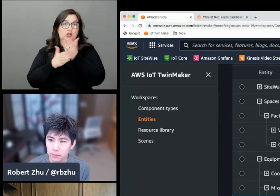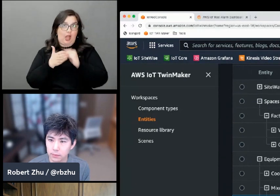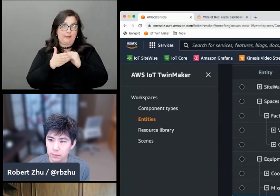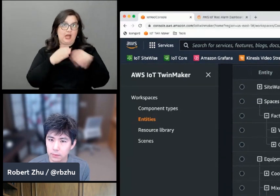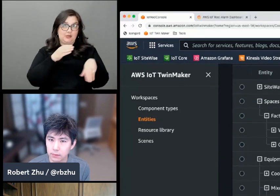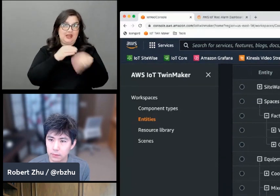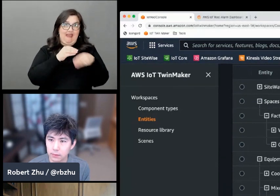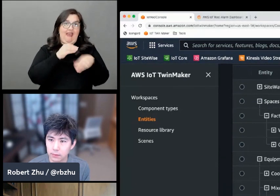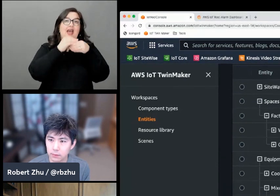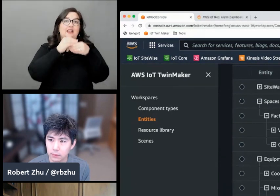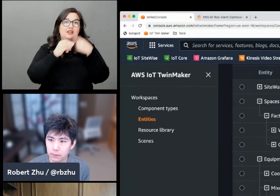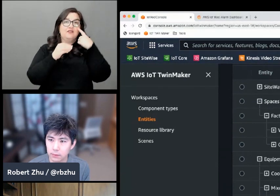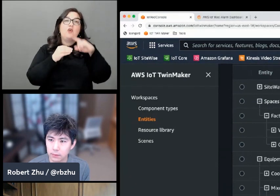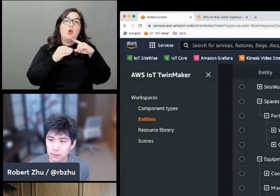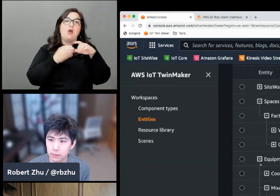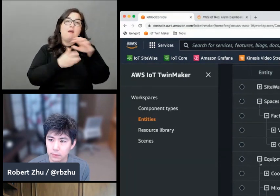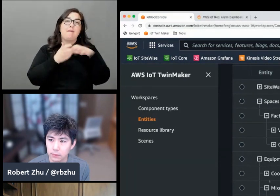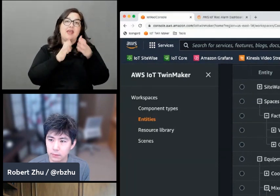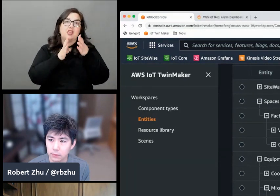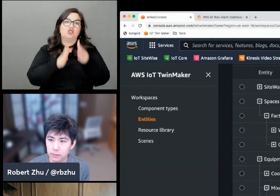mixer.